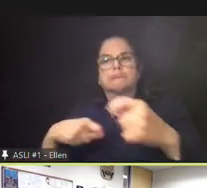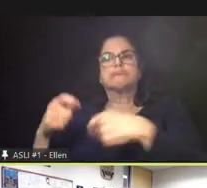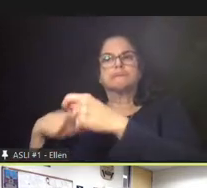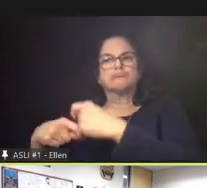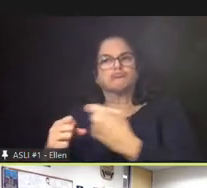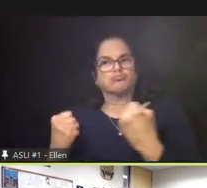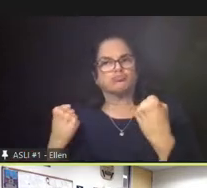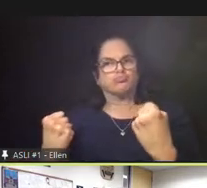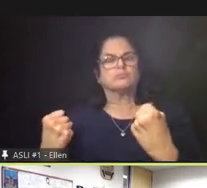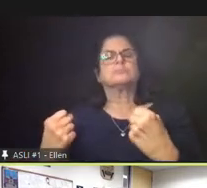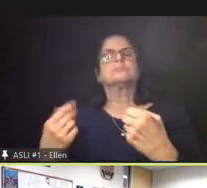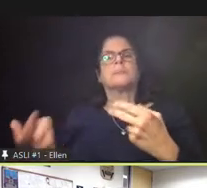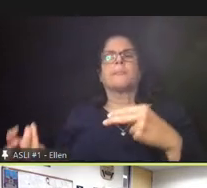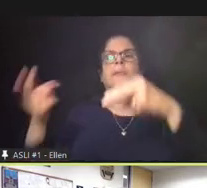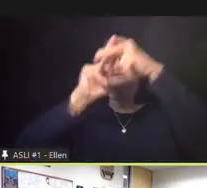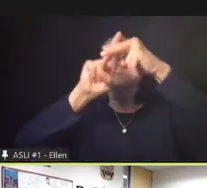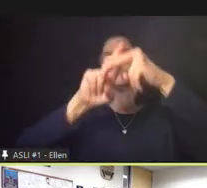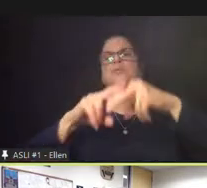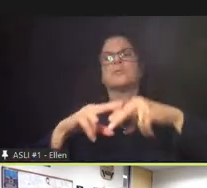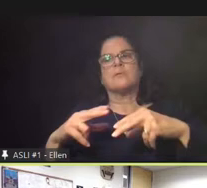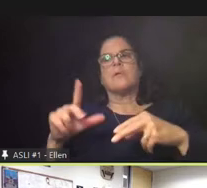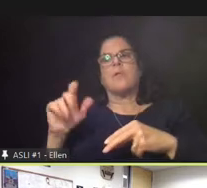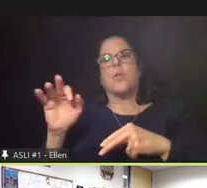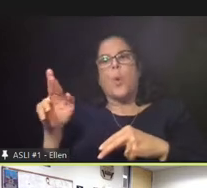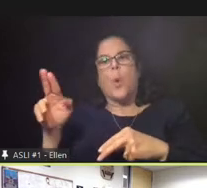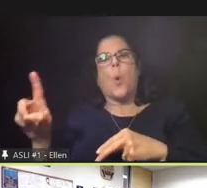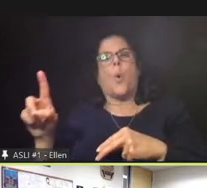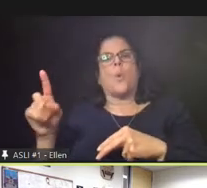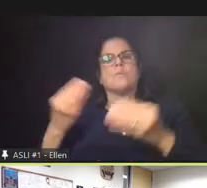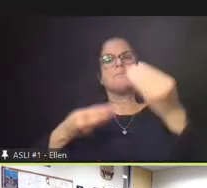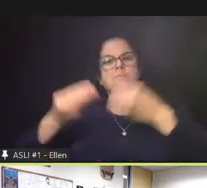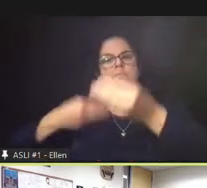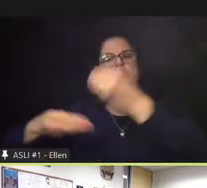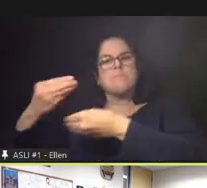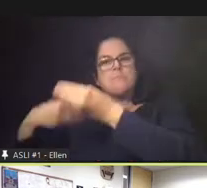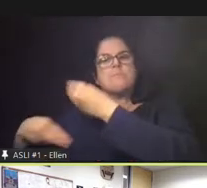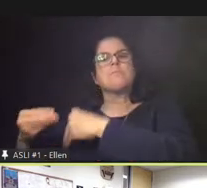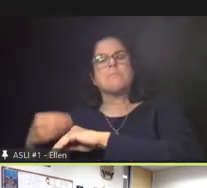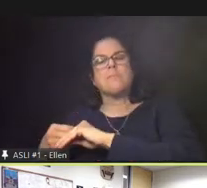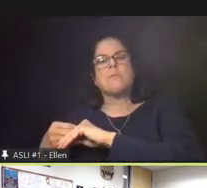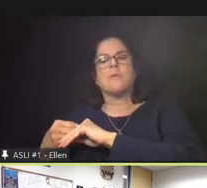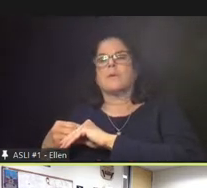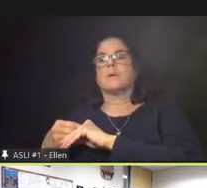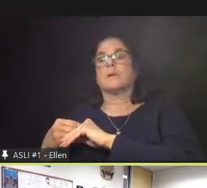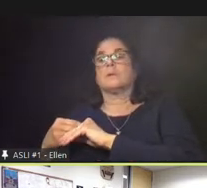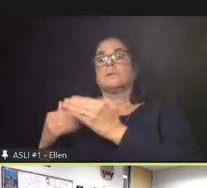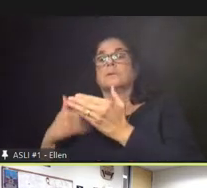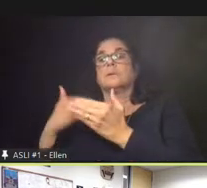load. So they've had to remove the courtyard wall here and they're starting to swap some of that equipment. Next slide.